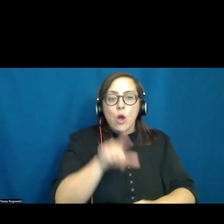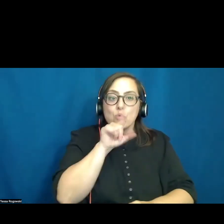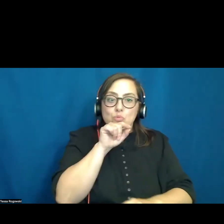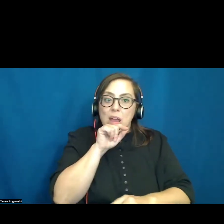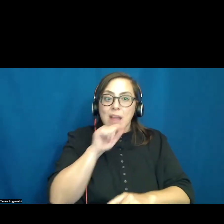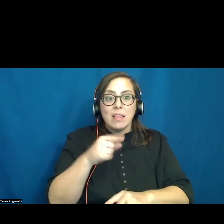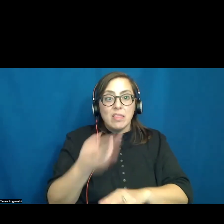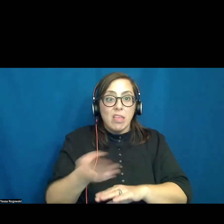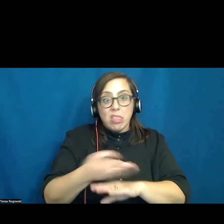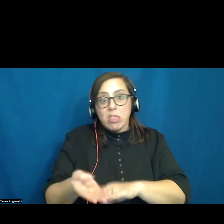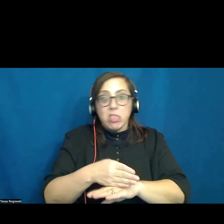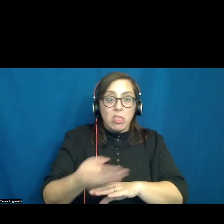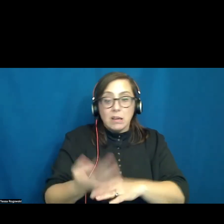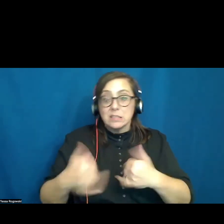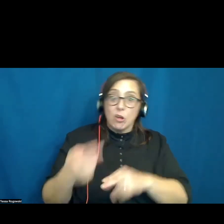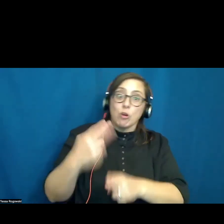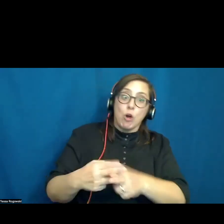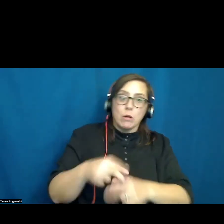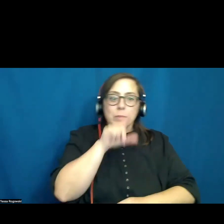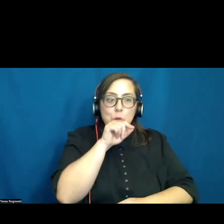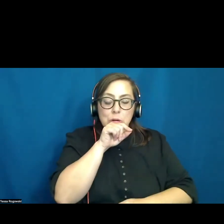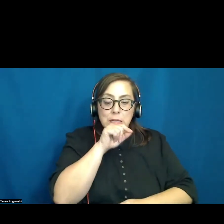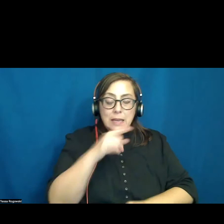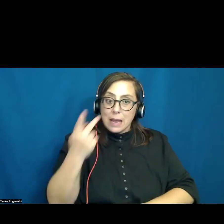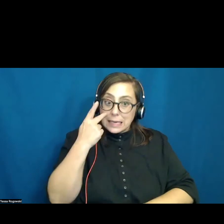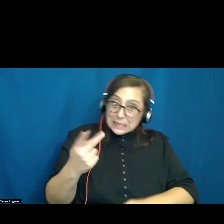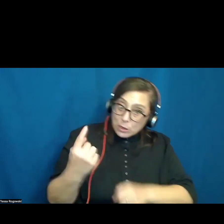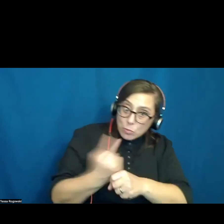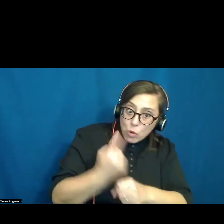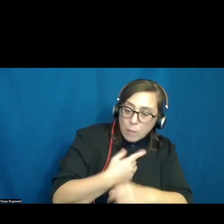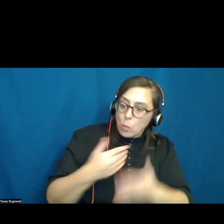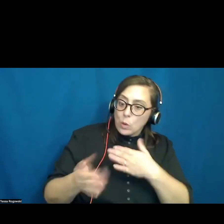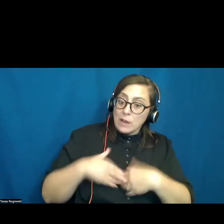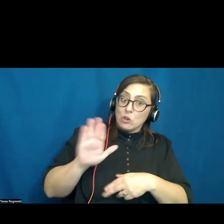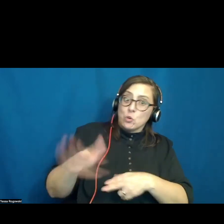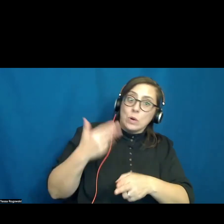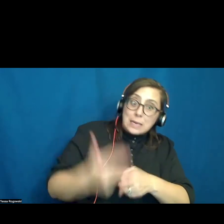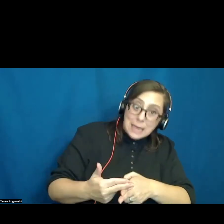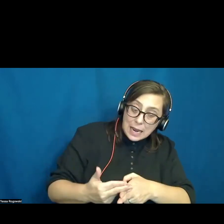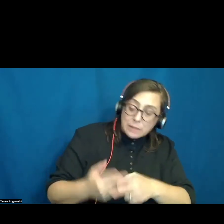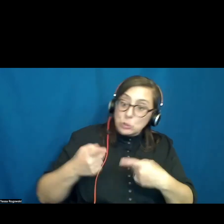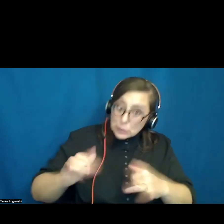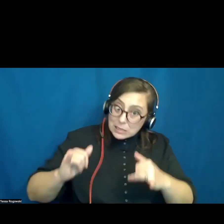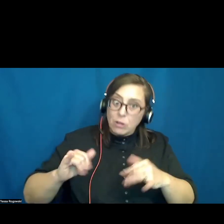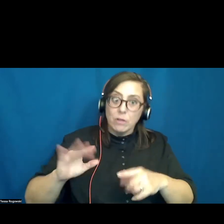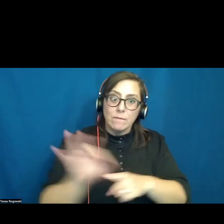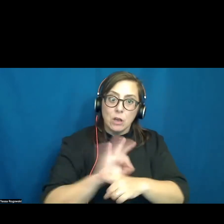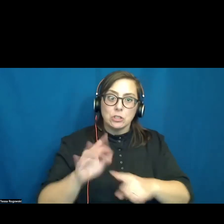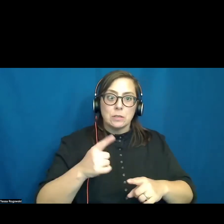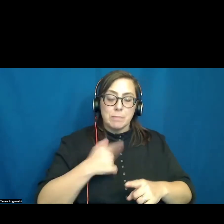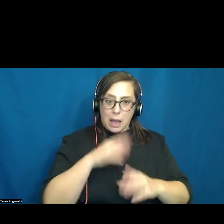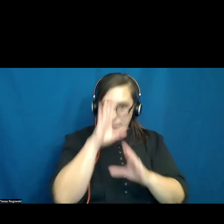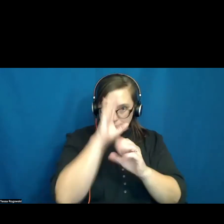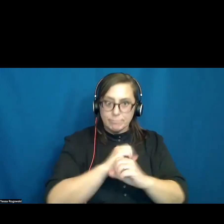still a bird. If I cannot see you properly, whatever you're named, do you still function as a vision?